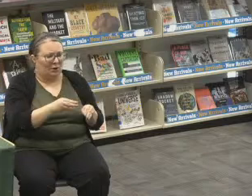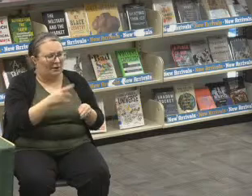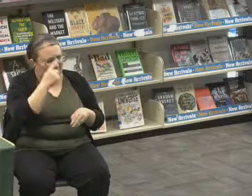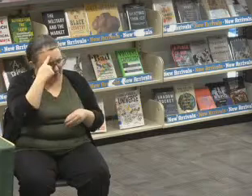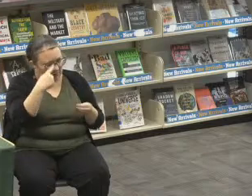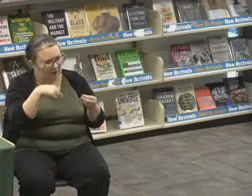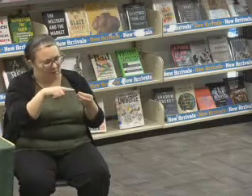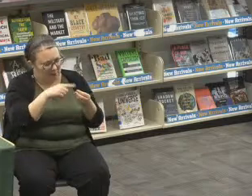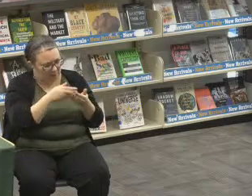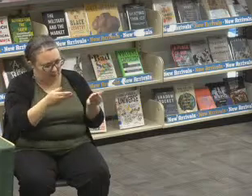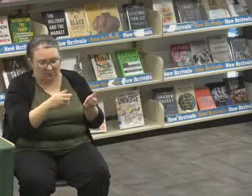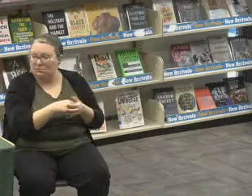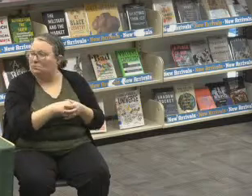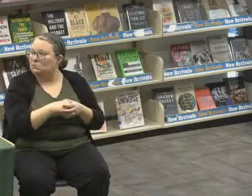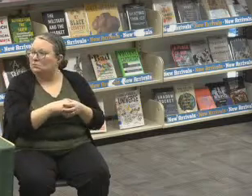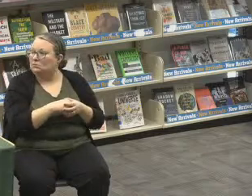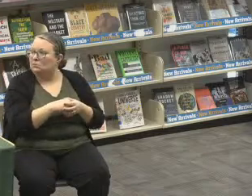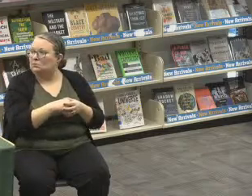things.